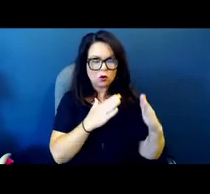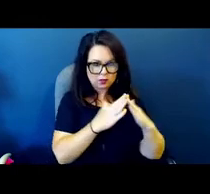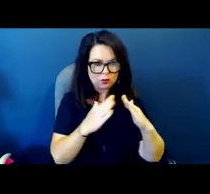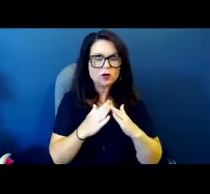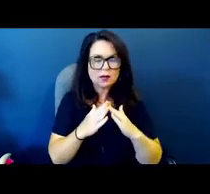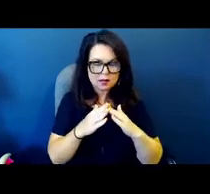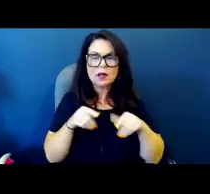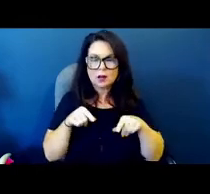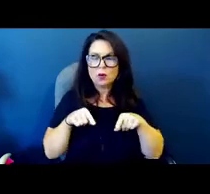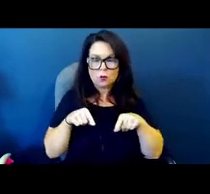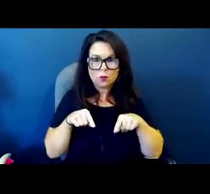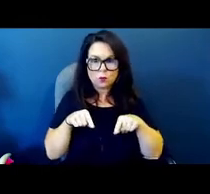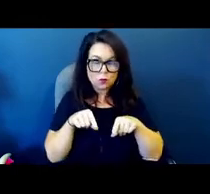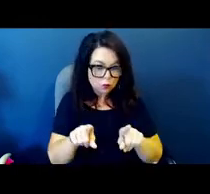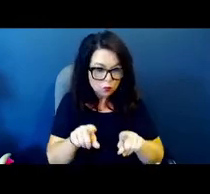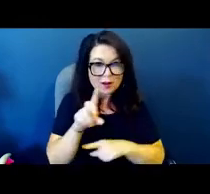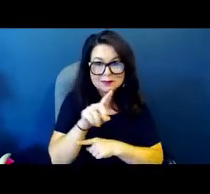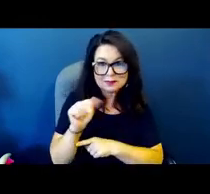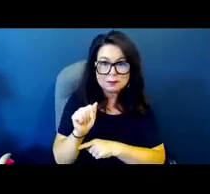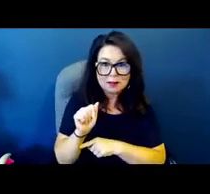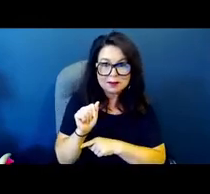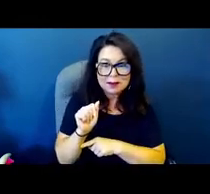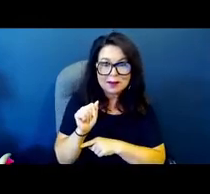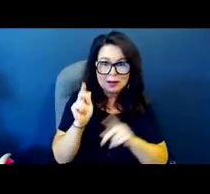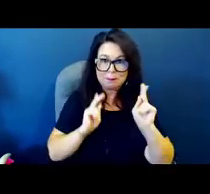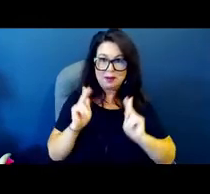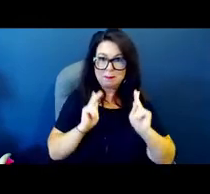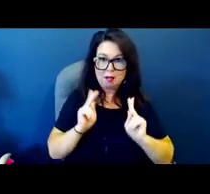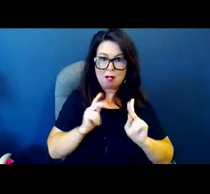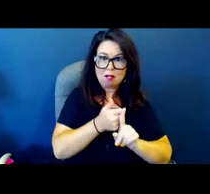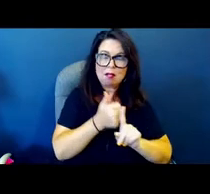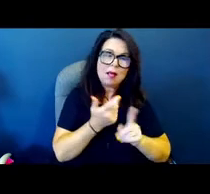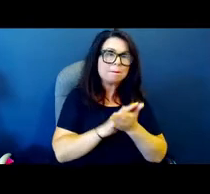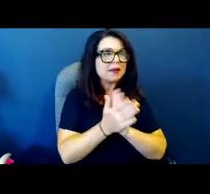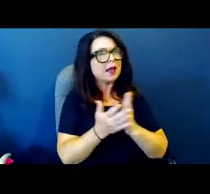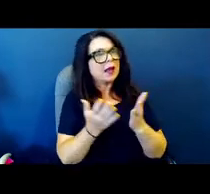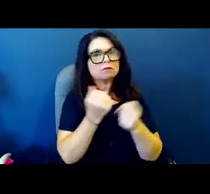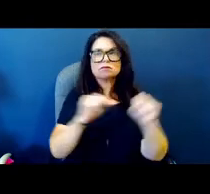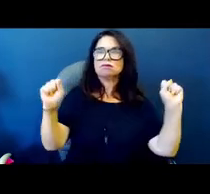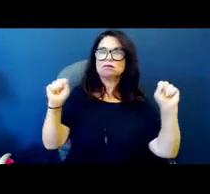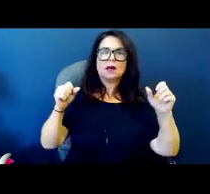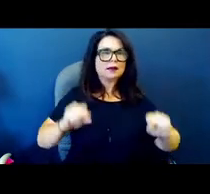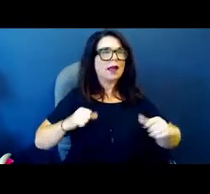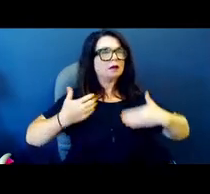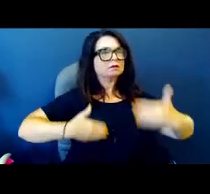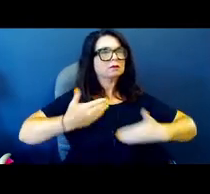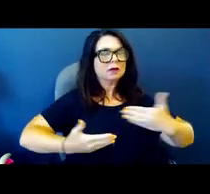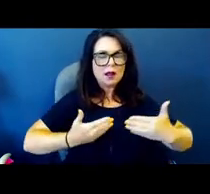the first 30 years did. It sort of helped us say, hey